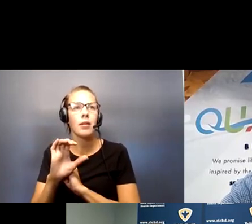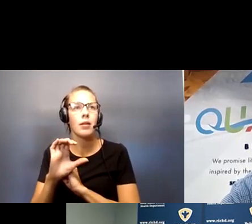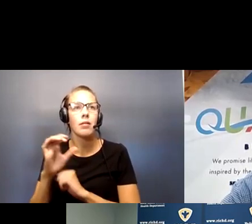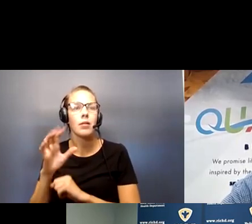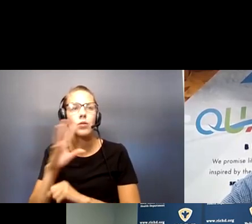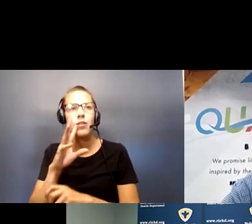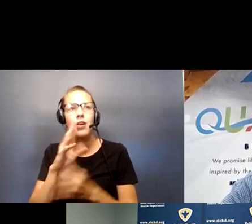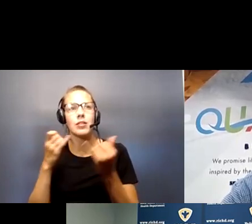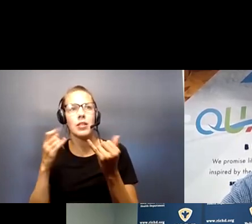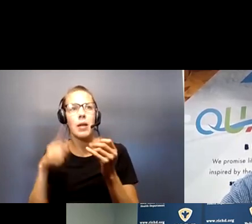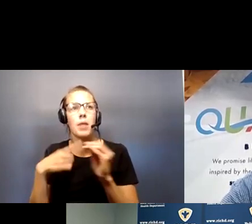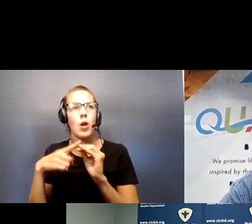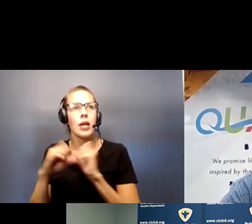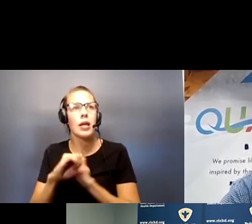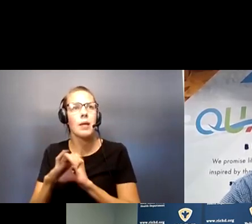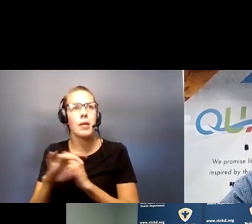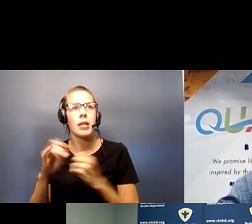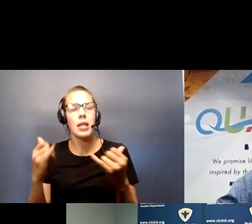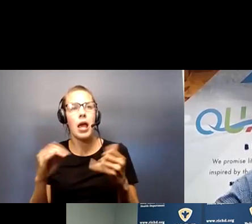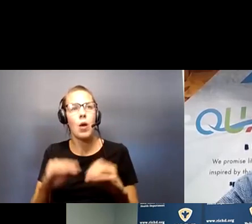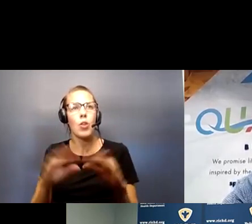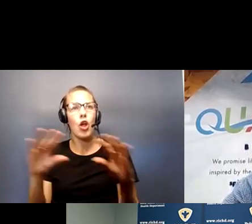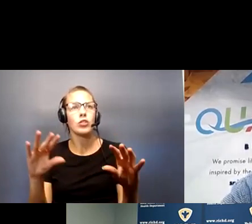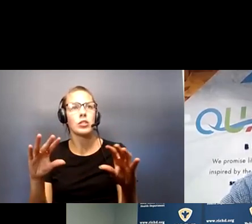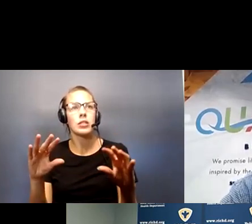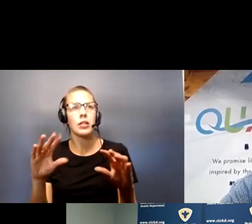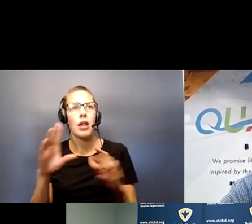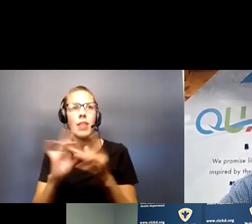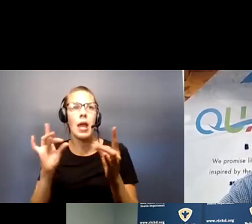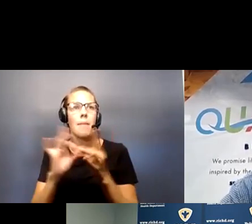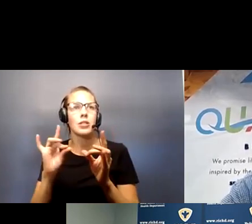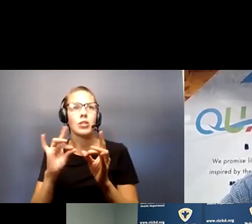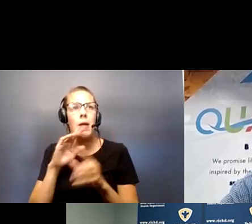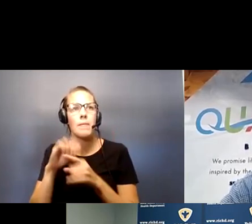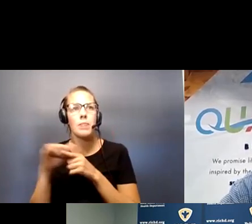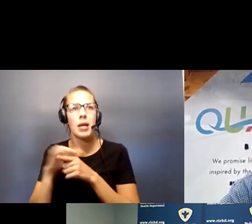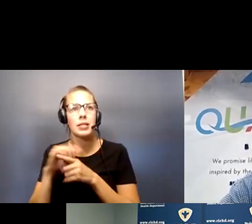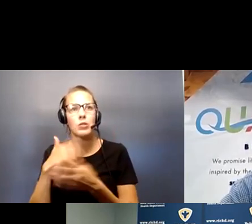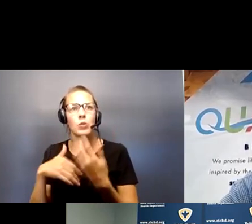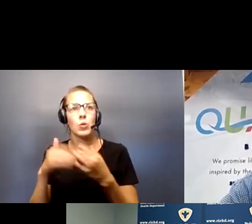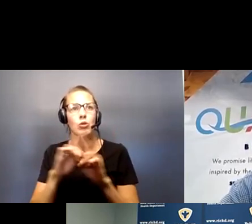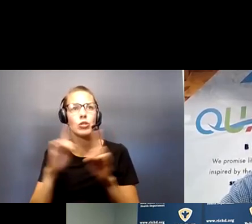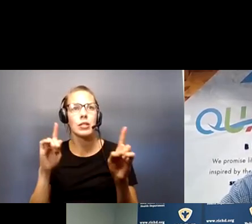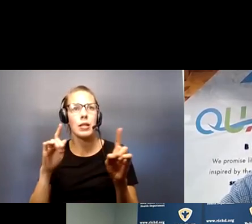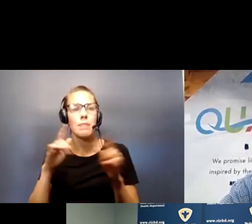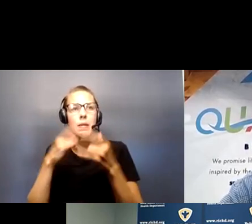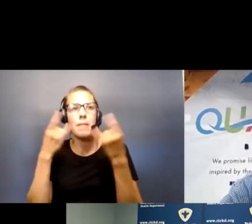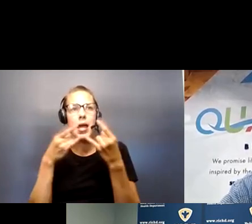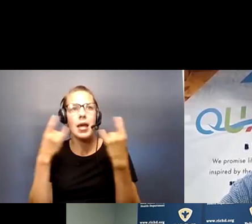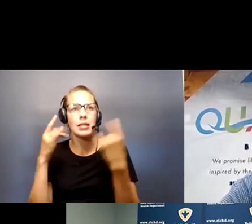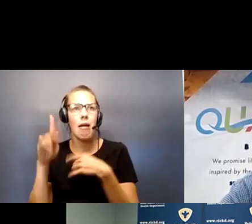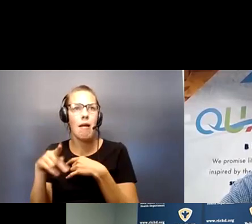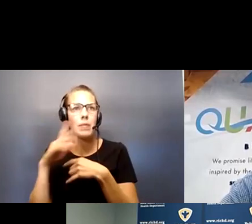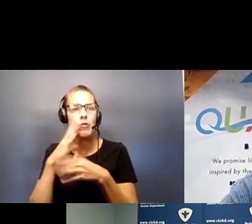talking today about a campaign that we're now launching, the messaging of practicing social distancing, masking up,